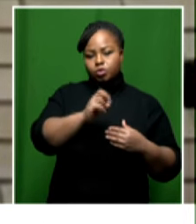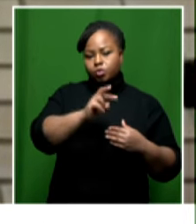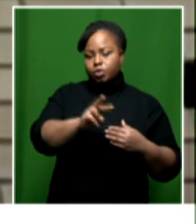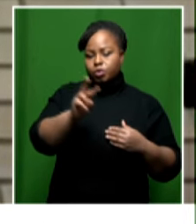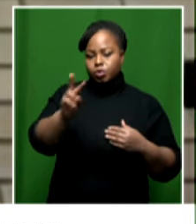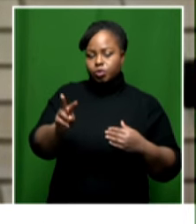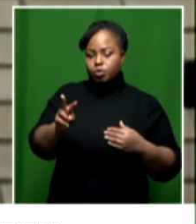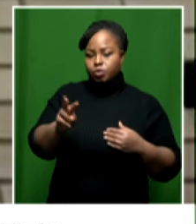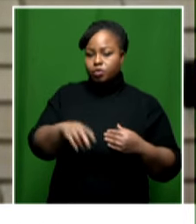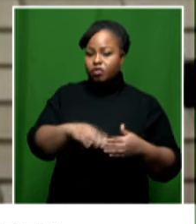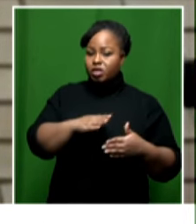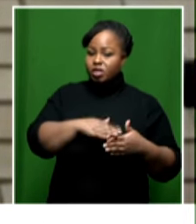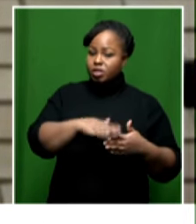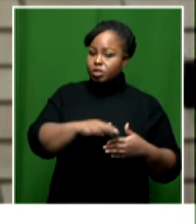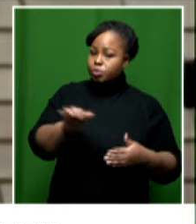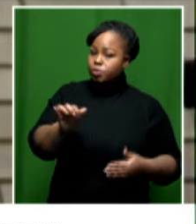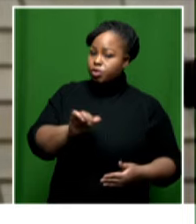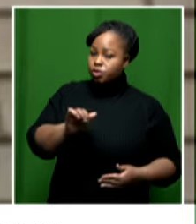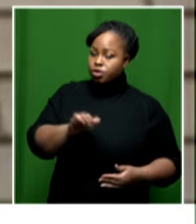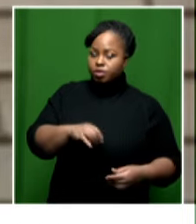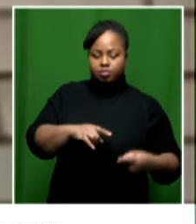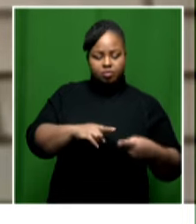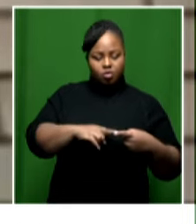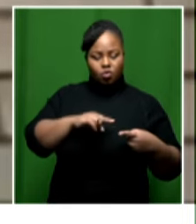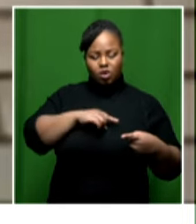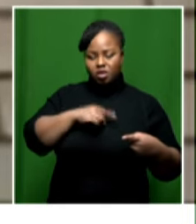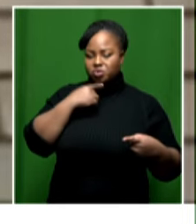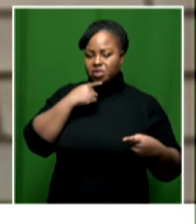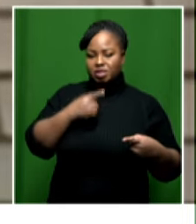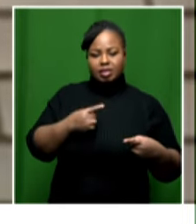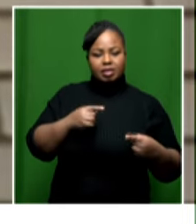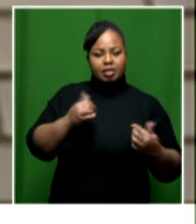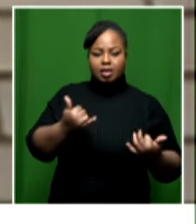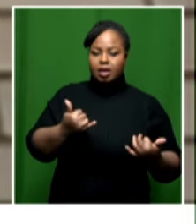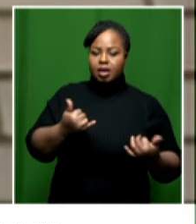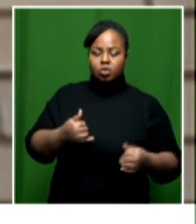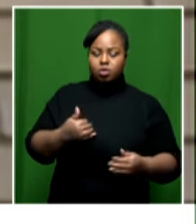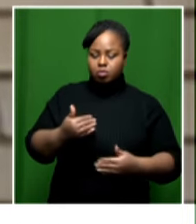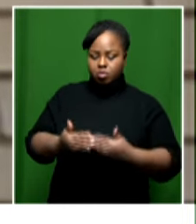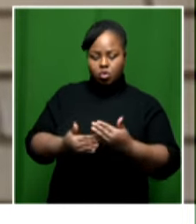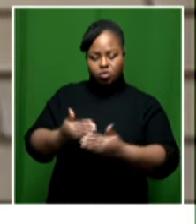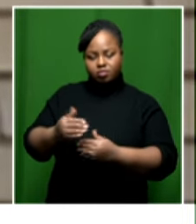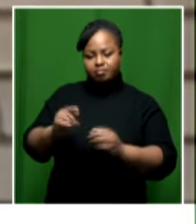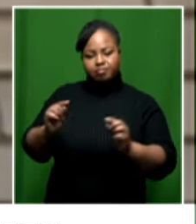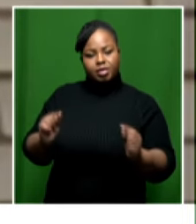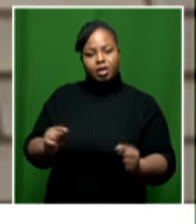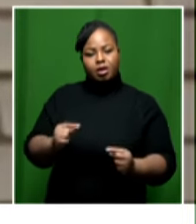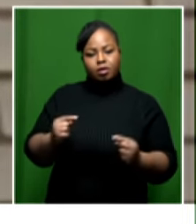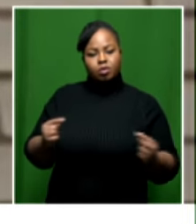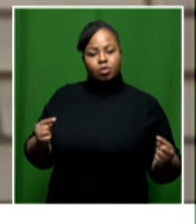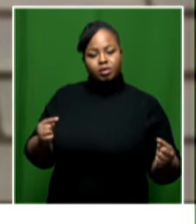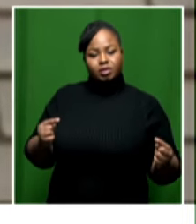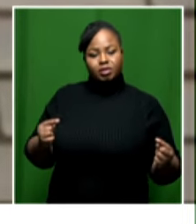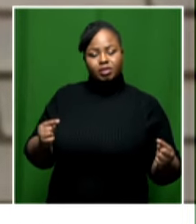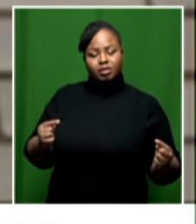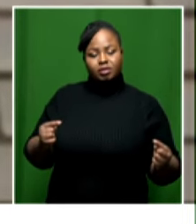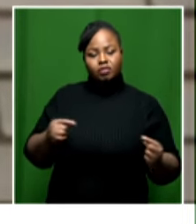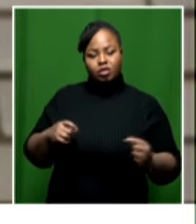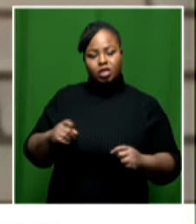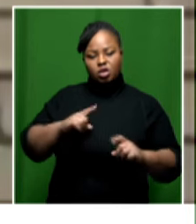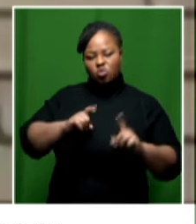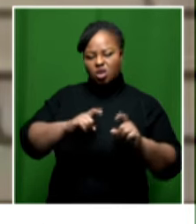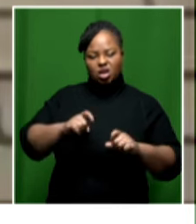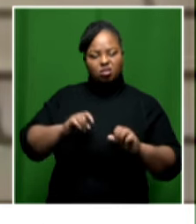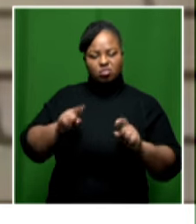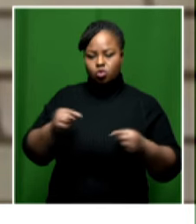A, that it is no longer feasible for the proceedings of the inquiry committee to